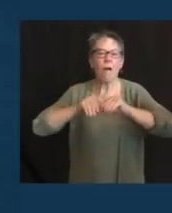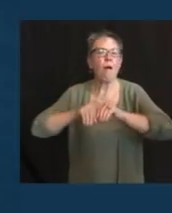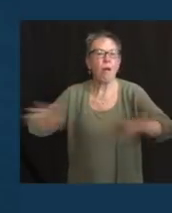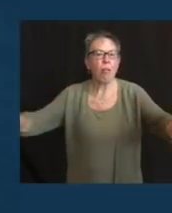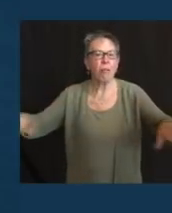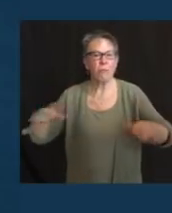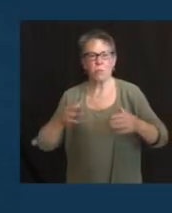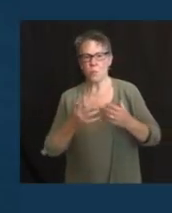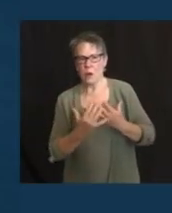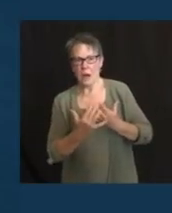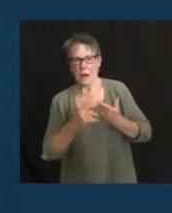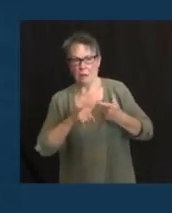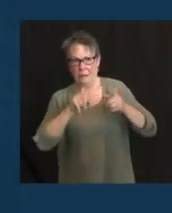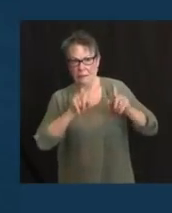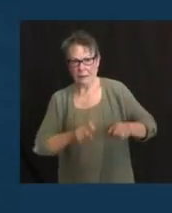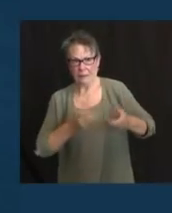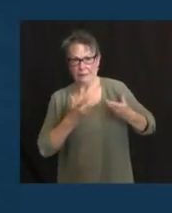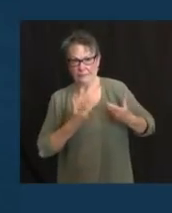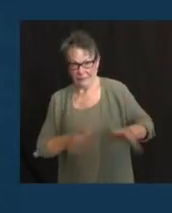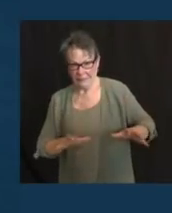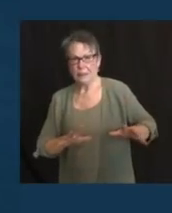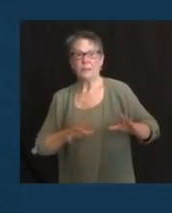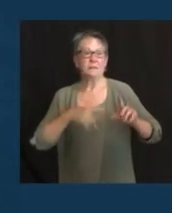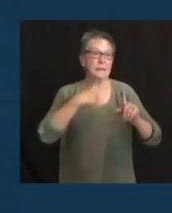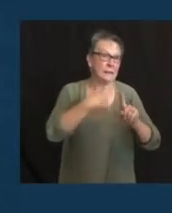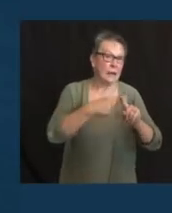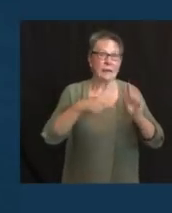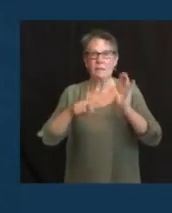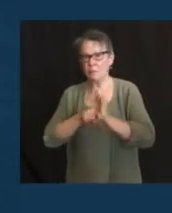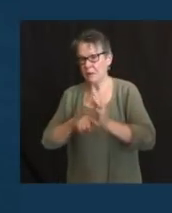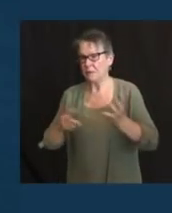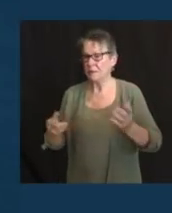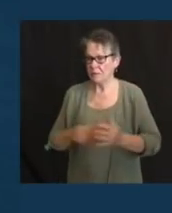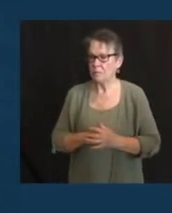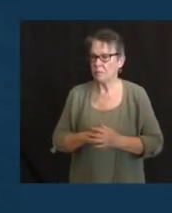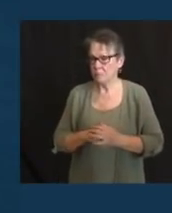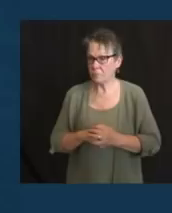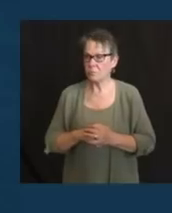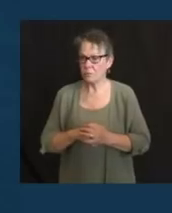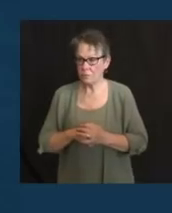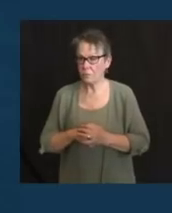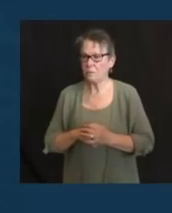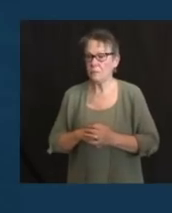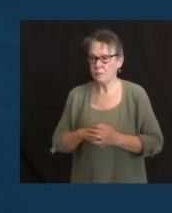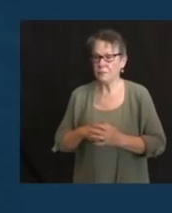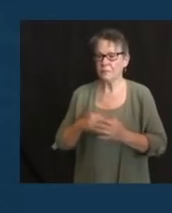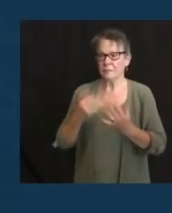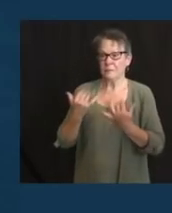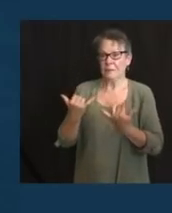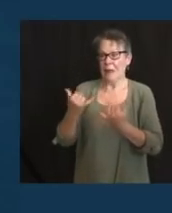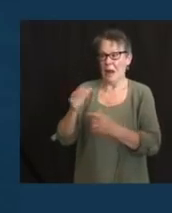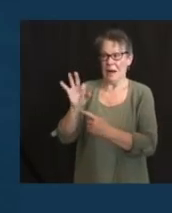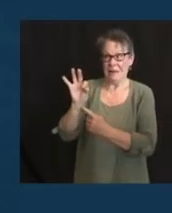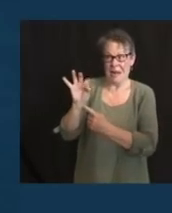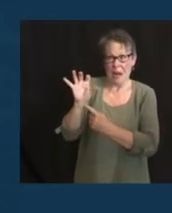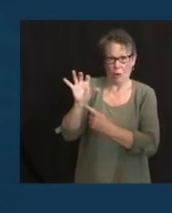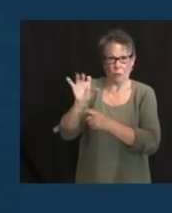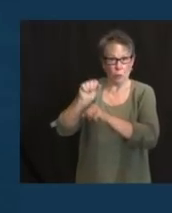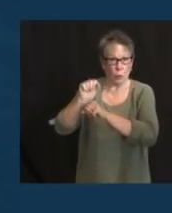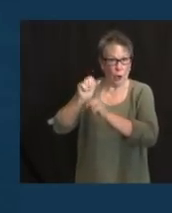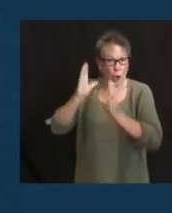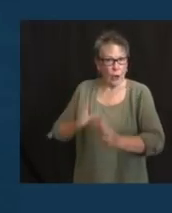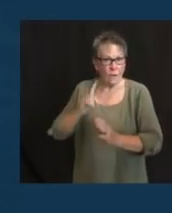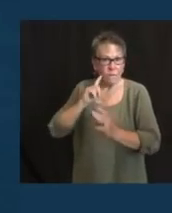ranks, and we will do so rapidly. As we undertake each step in our restart, as